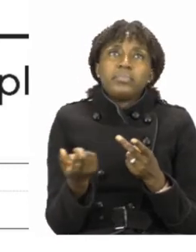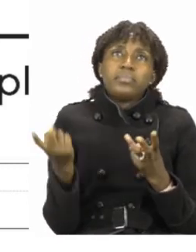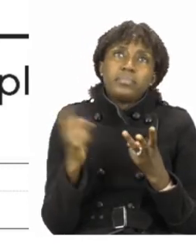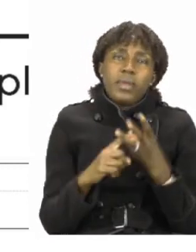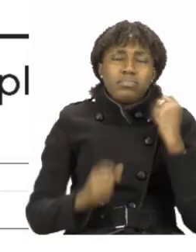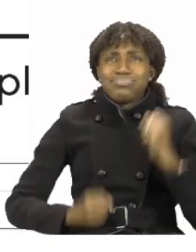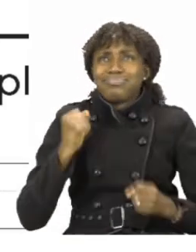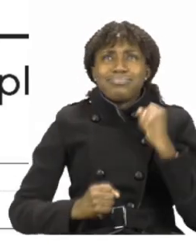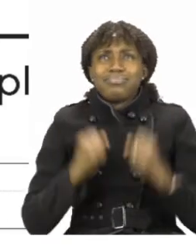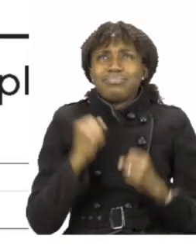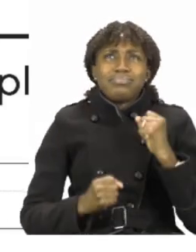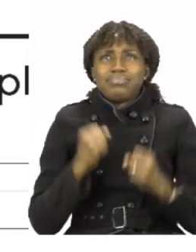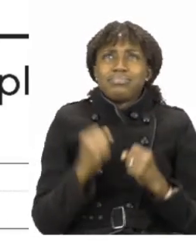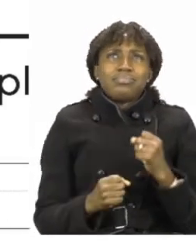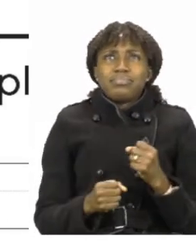run,